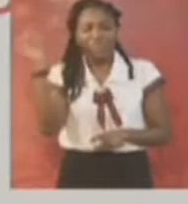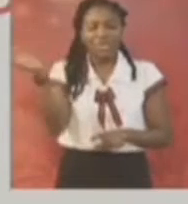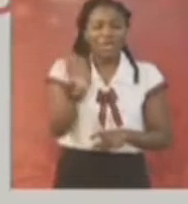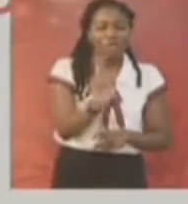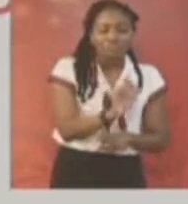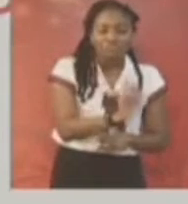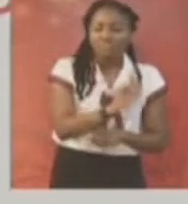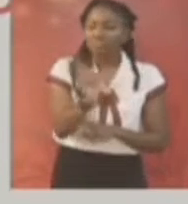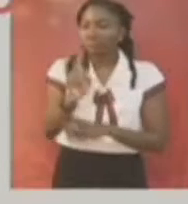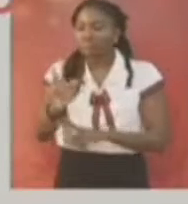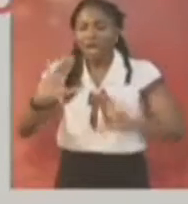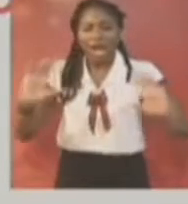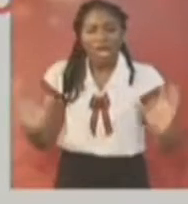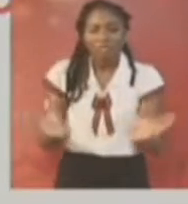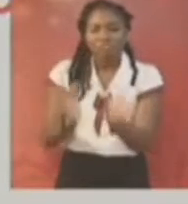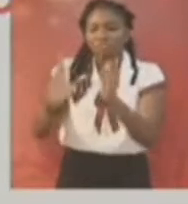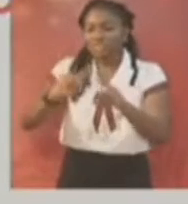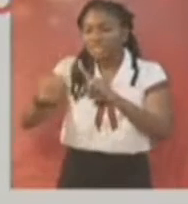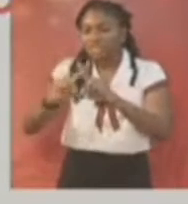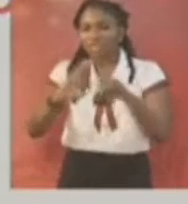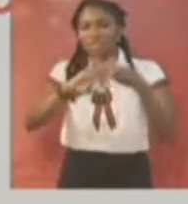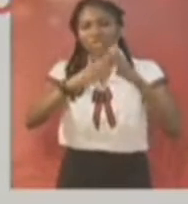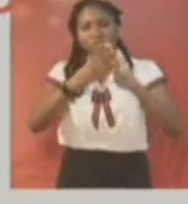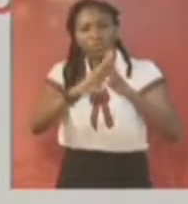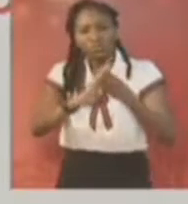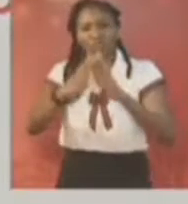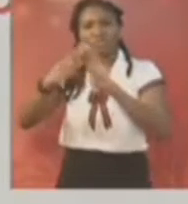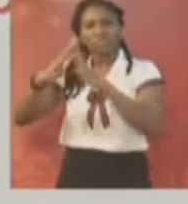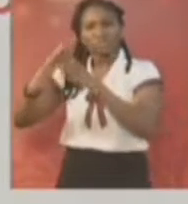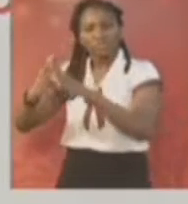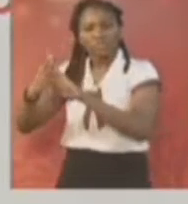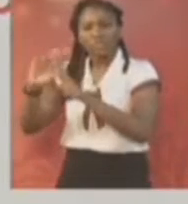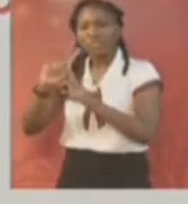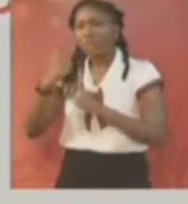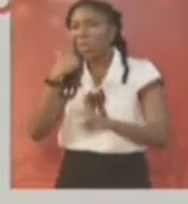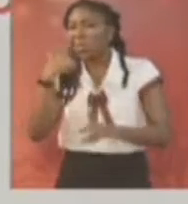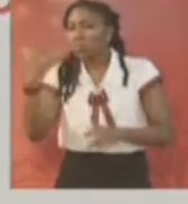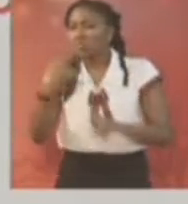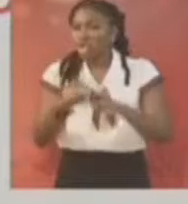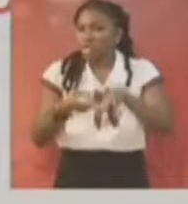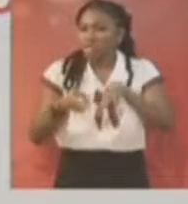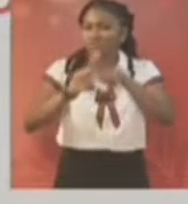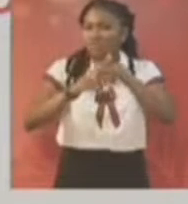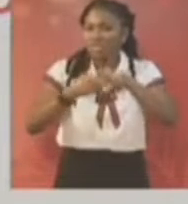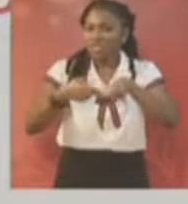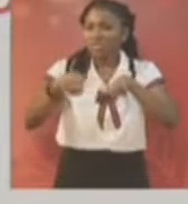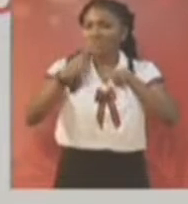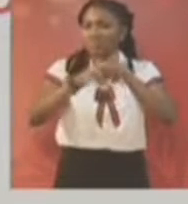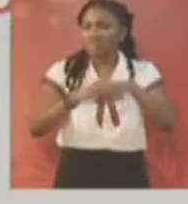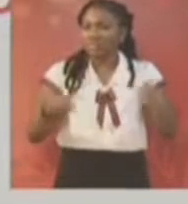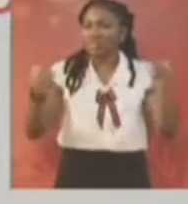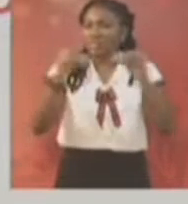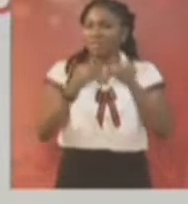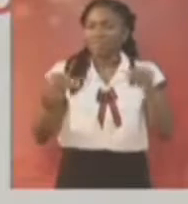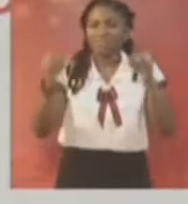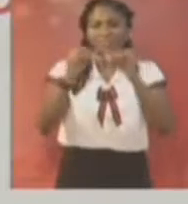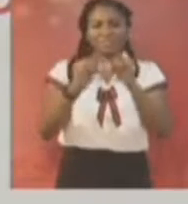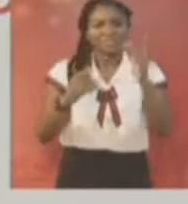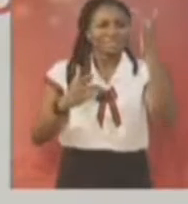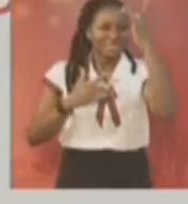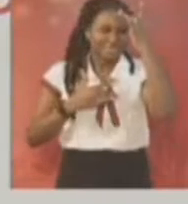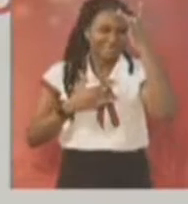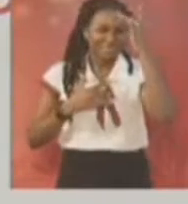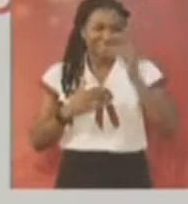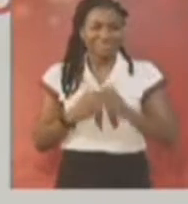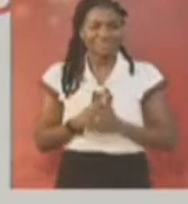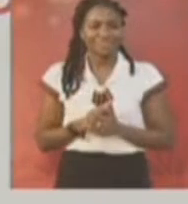various communities where there has been seen to be increased or increasing numbers of cases. And when we do